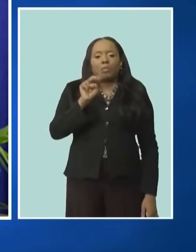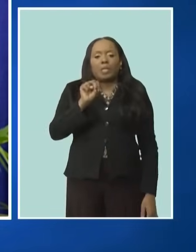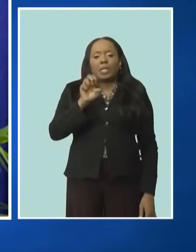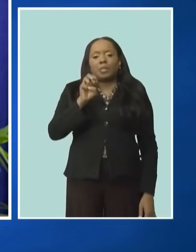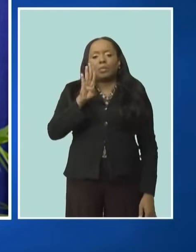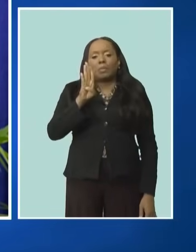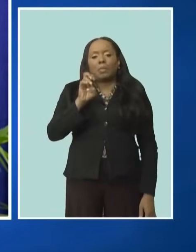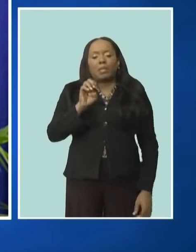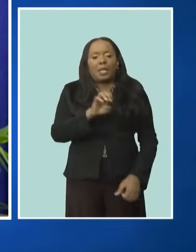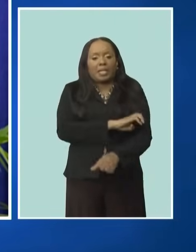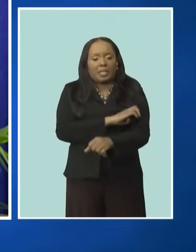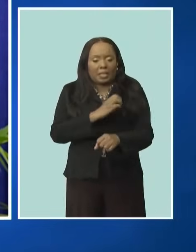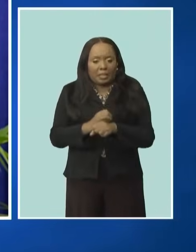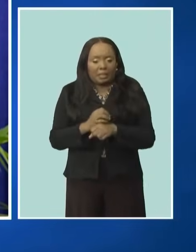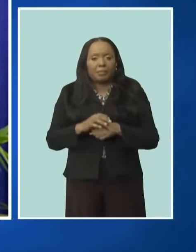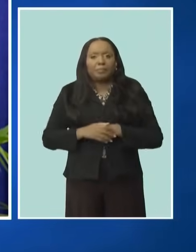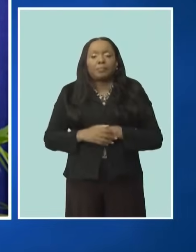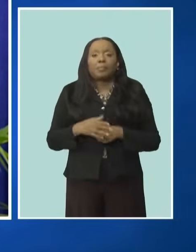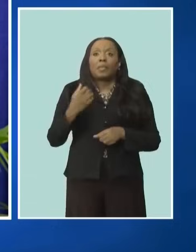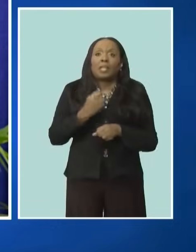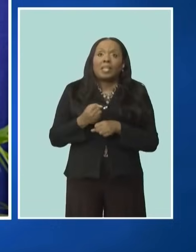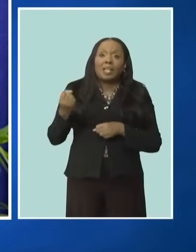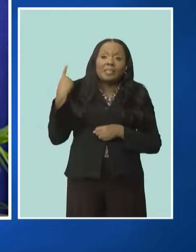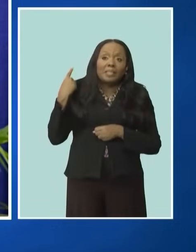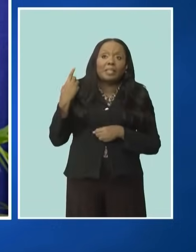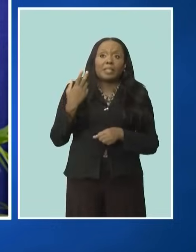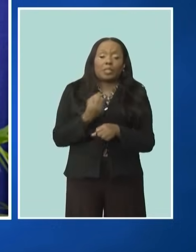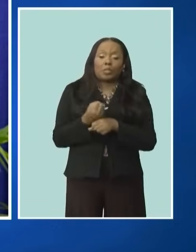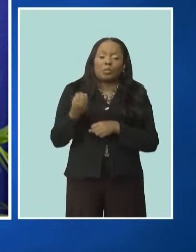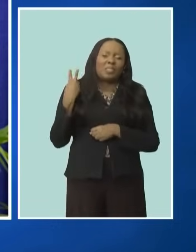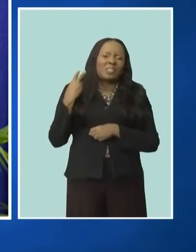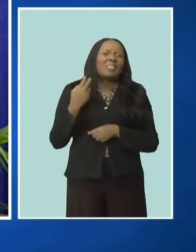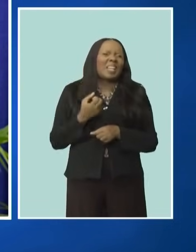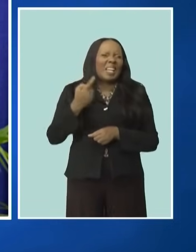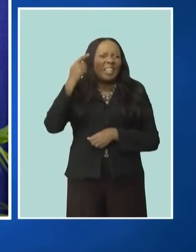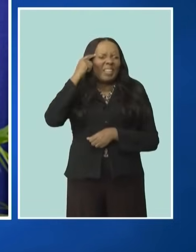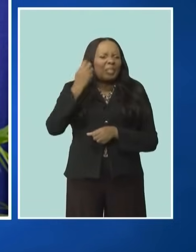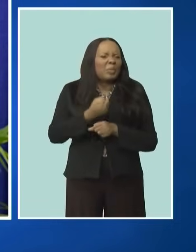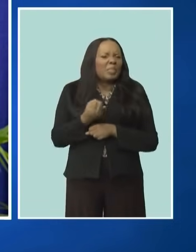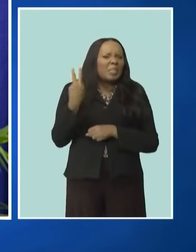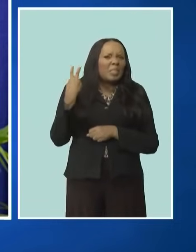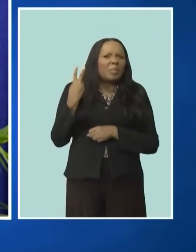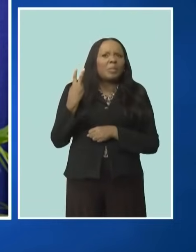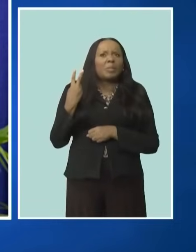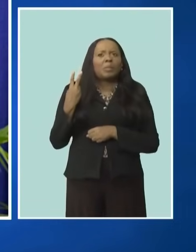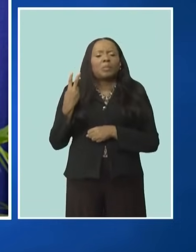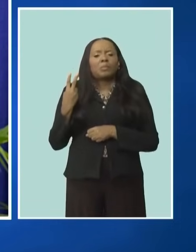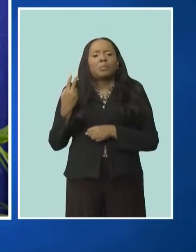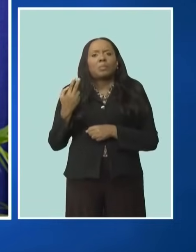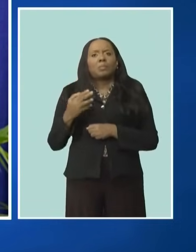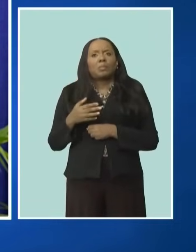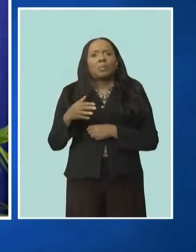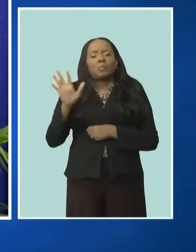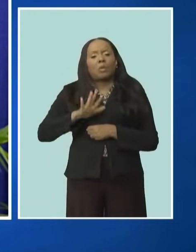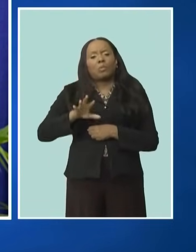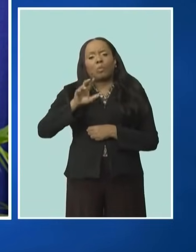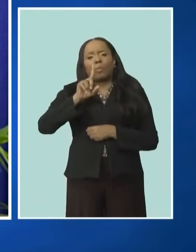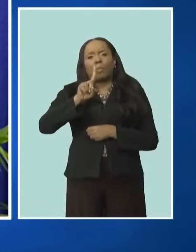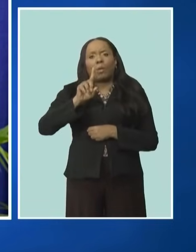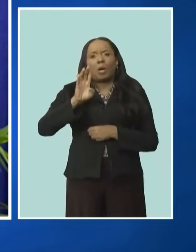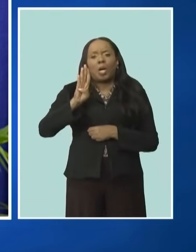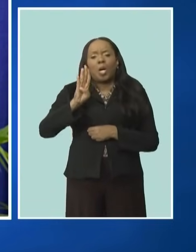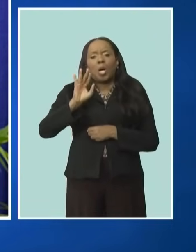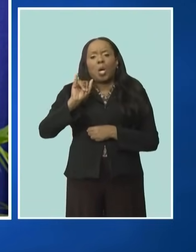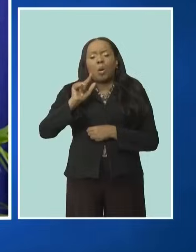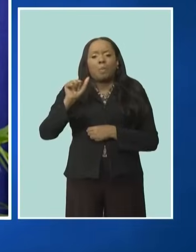in 2024, you've heard me say before, 2023 I think it was, and I talked about those numbers, we went close to $1 billion, and the central